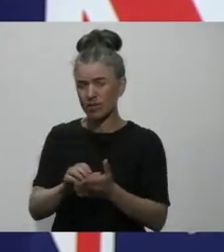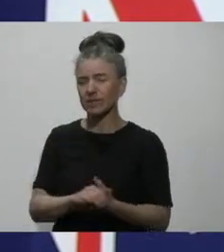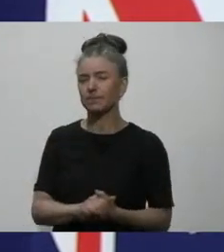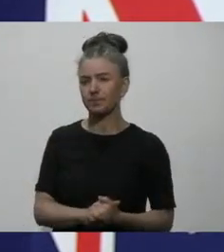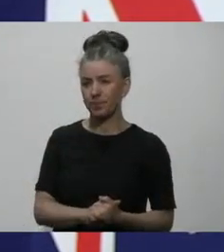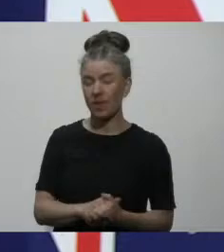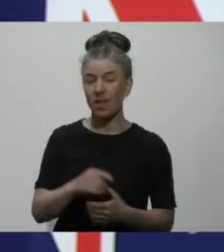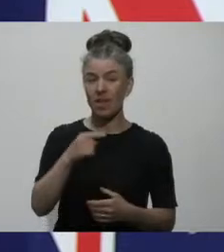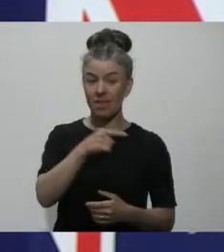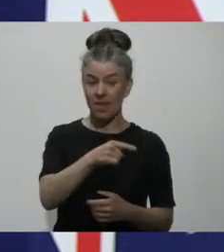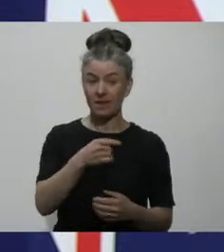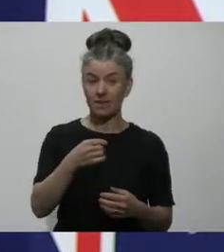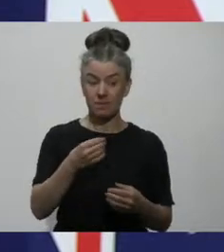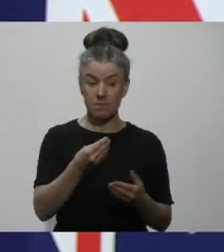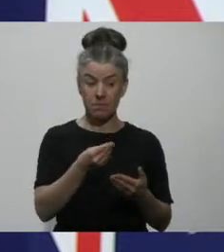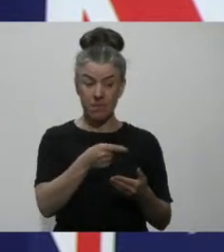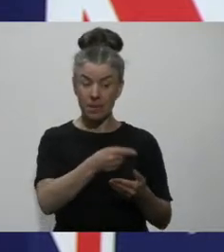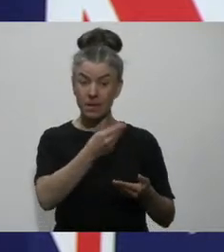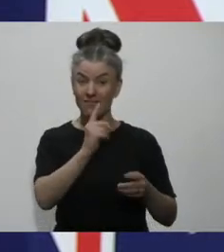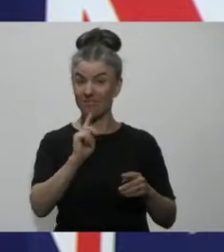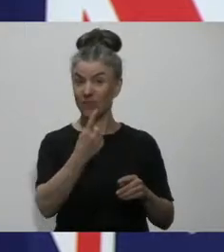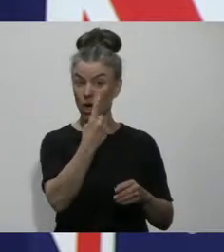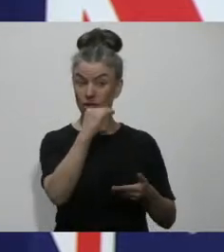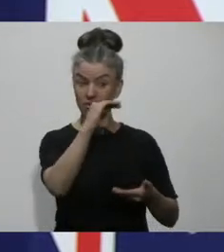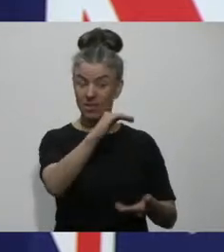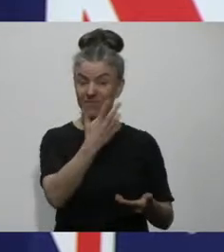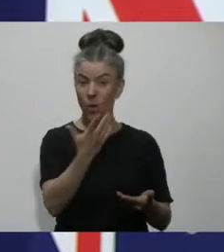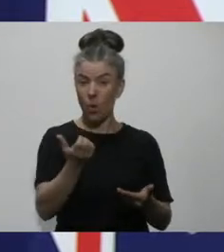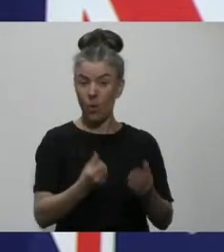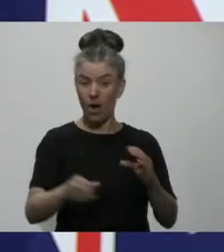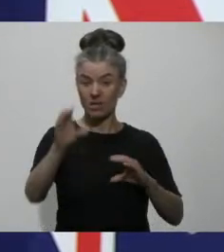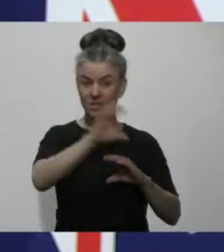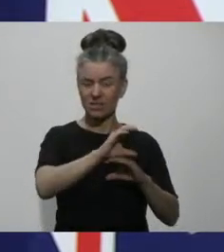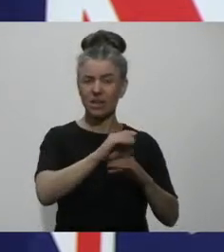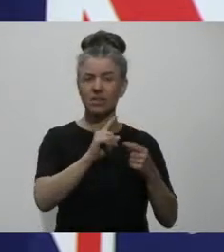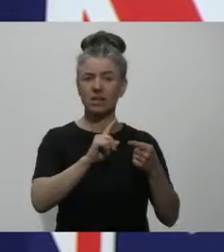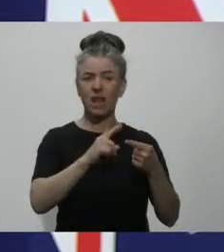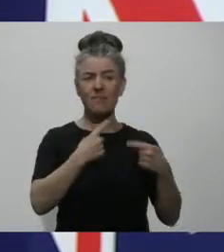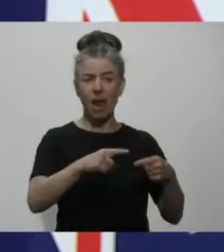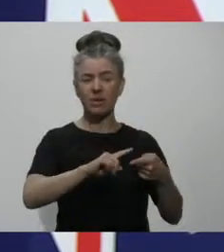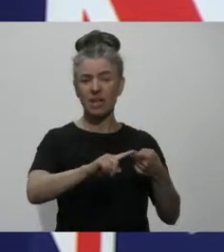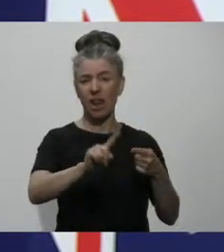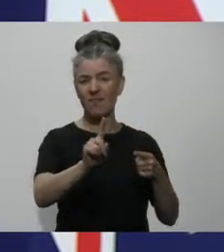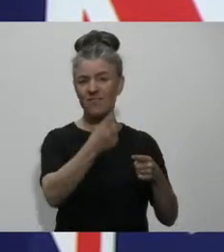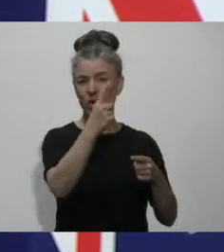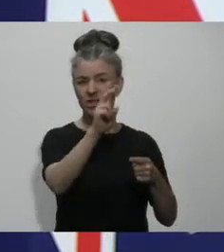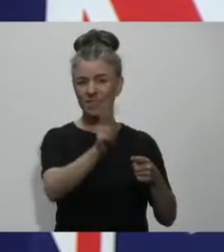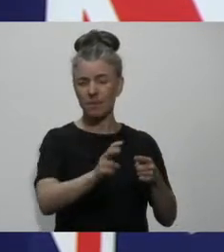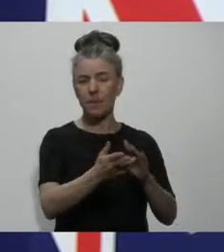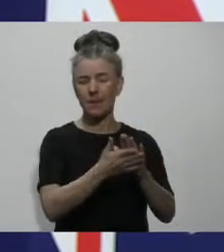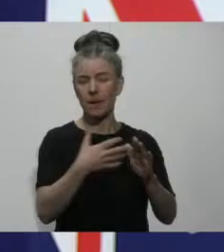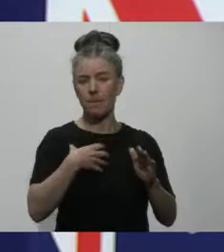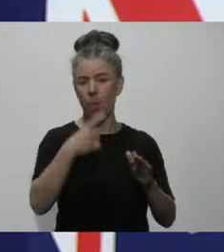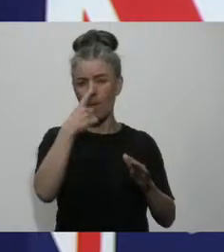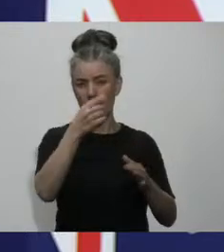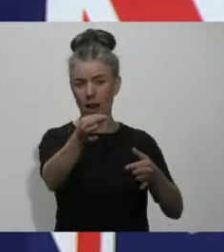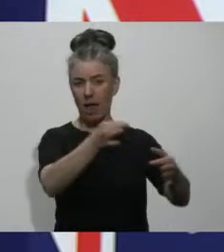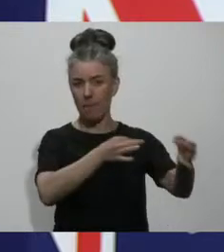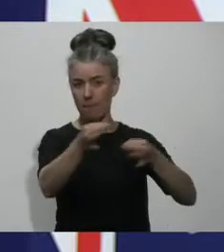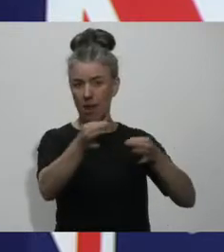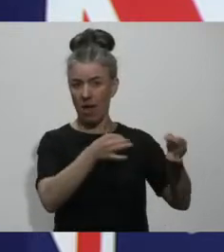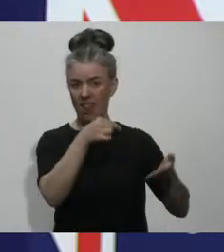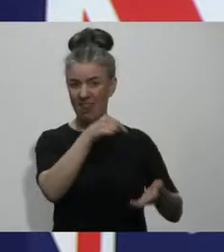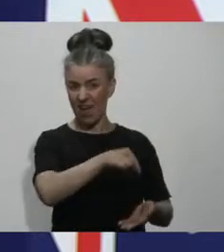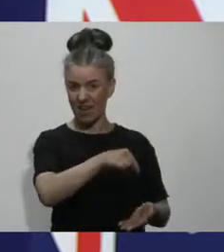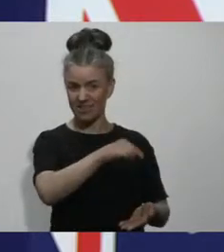available for application until the 1st of September, the number of people who actually will now take that up will dictate a little bit of the